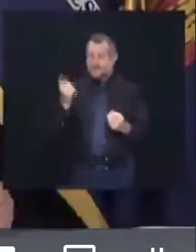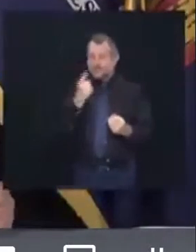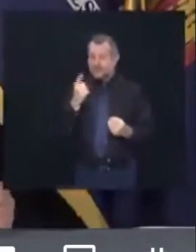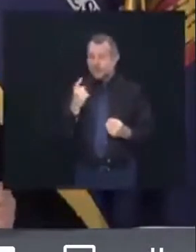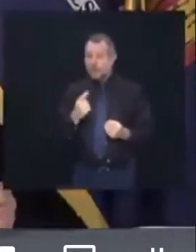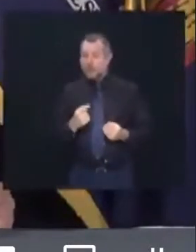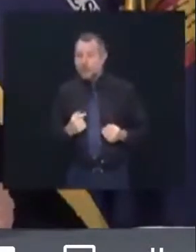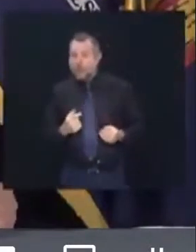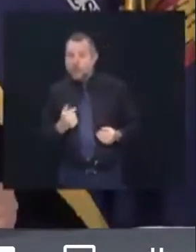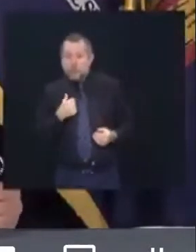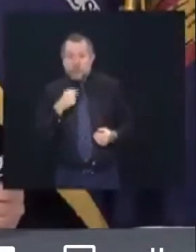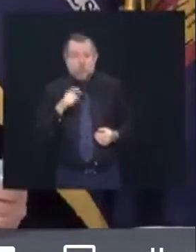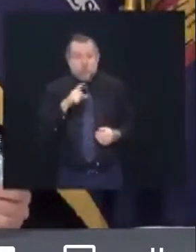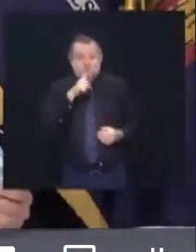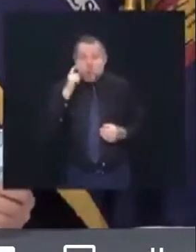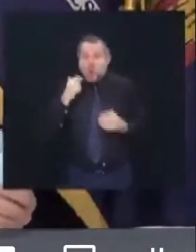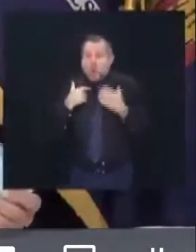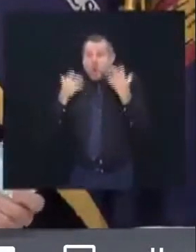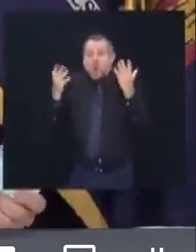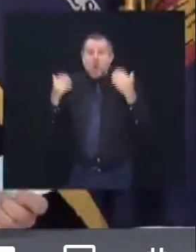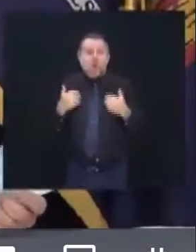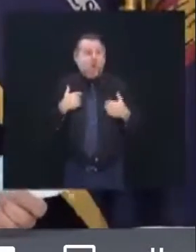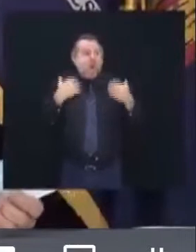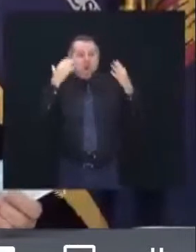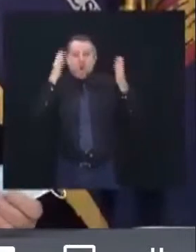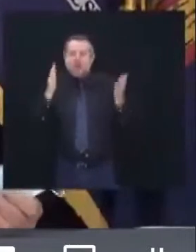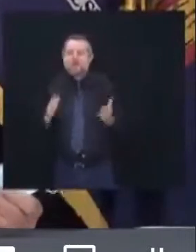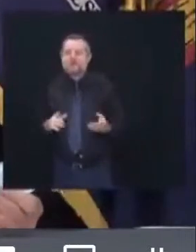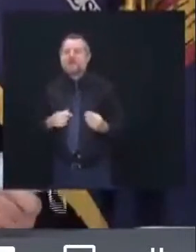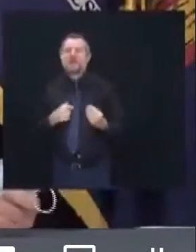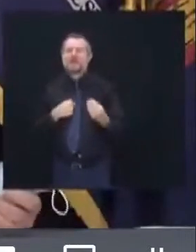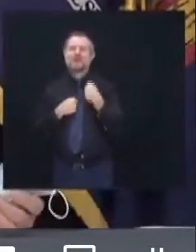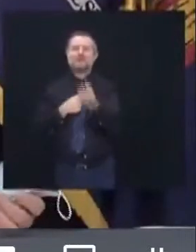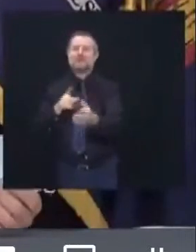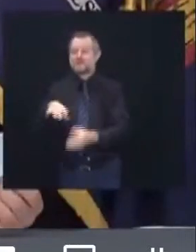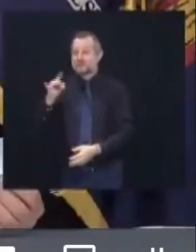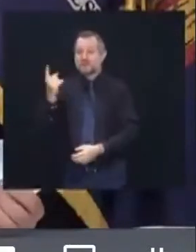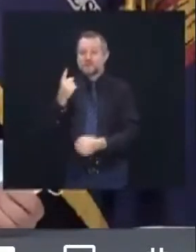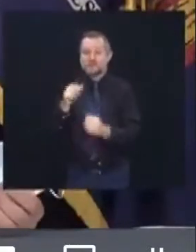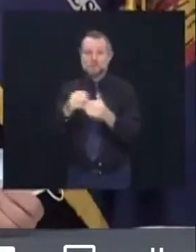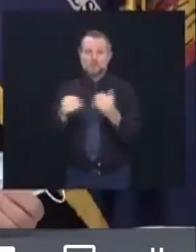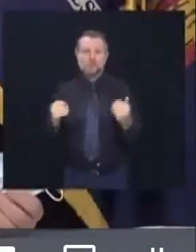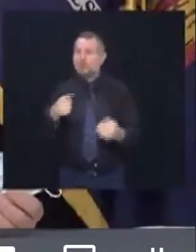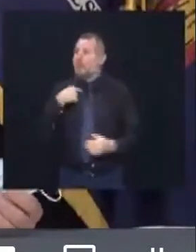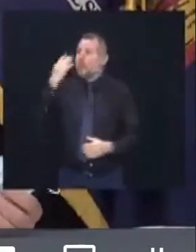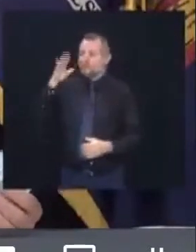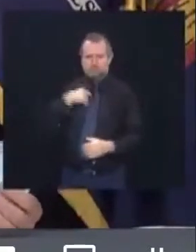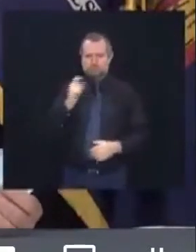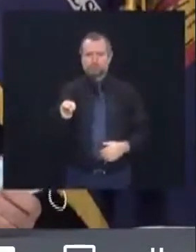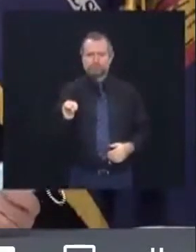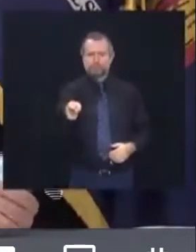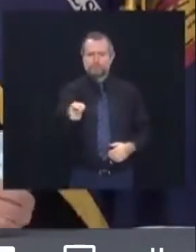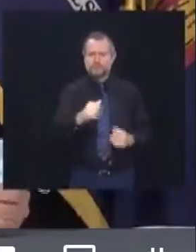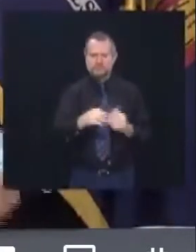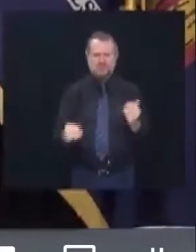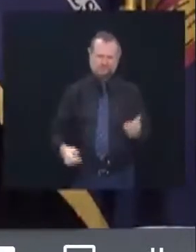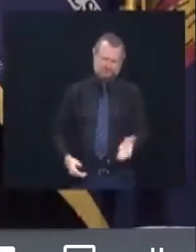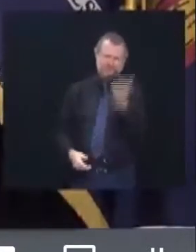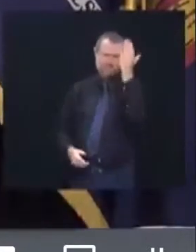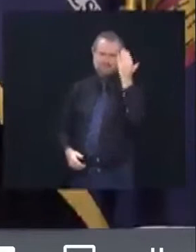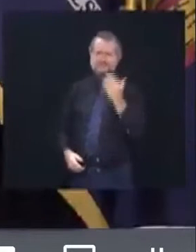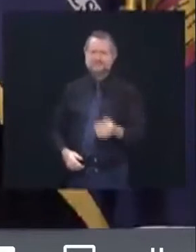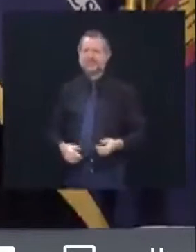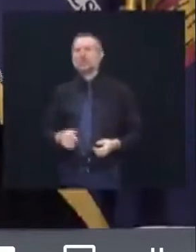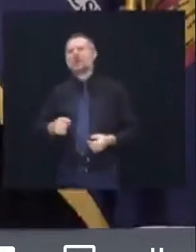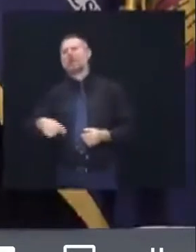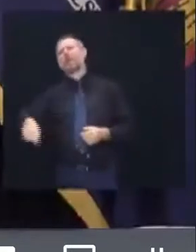heard that. You mean that the state wants you to wear a mask? I never heard the governor say you have to wear a mask. I never heard it. Never heard